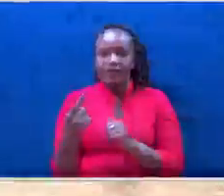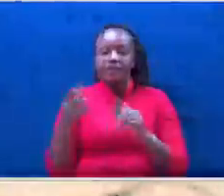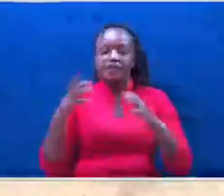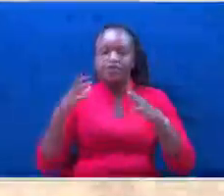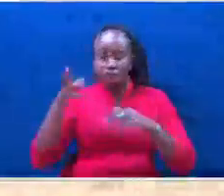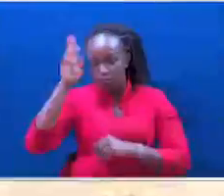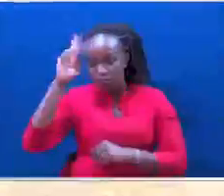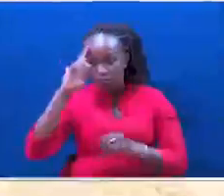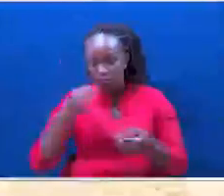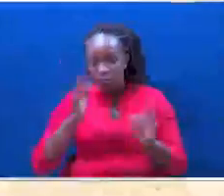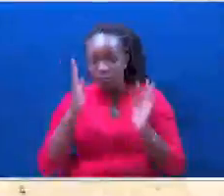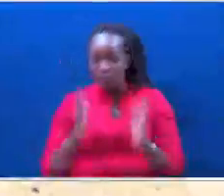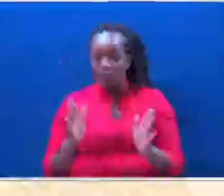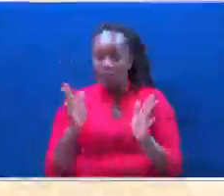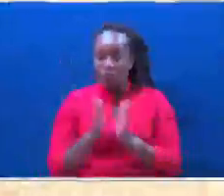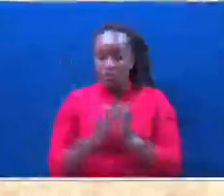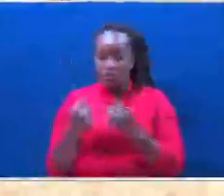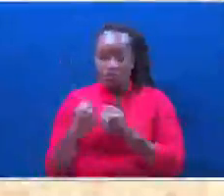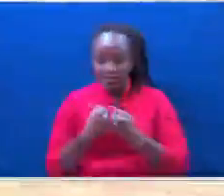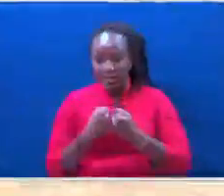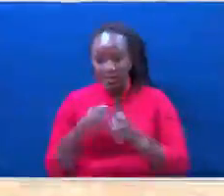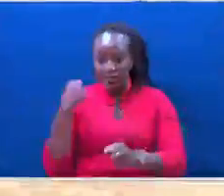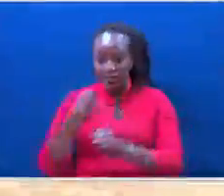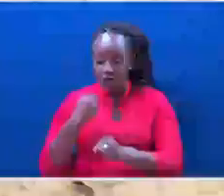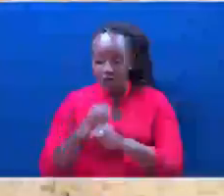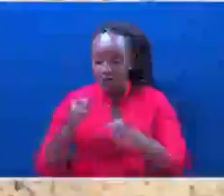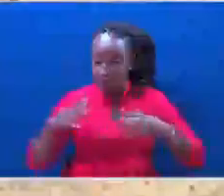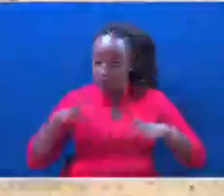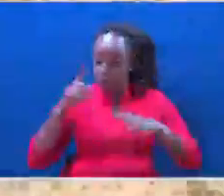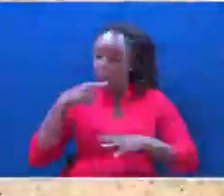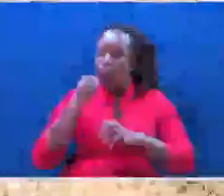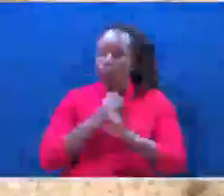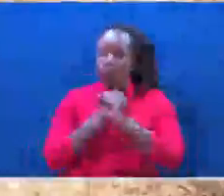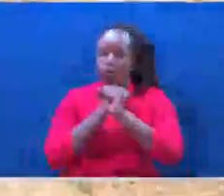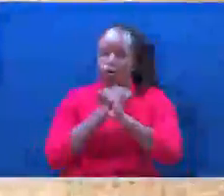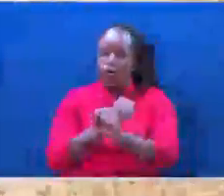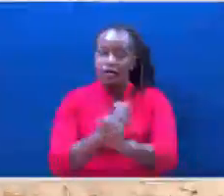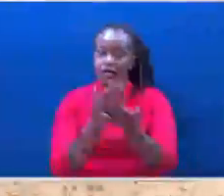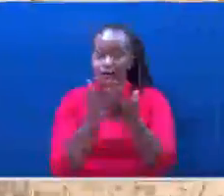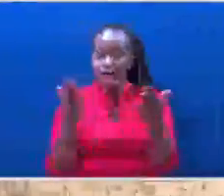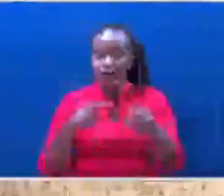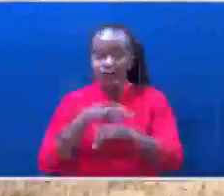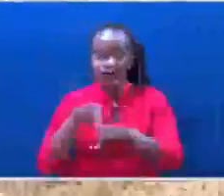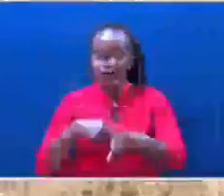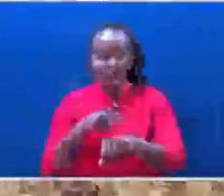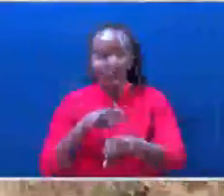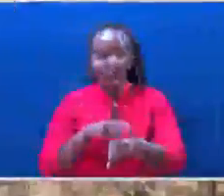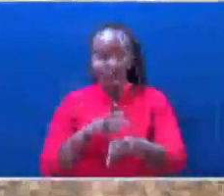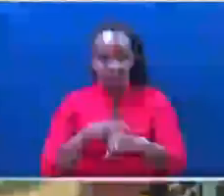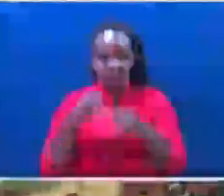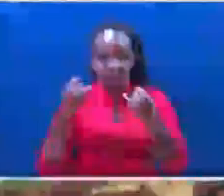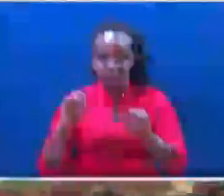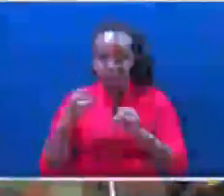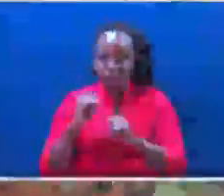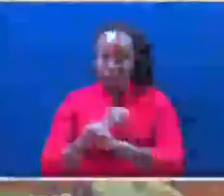most challenging assignment are those that protect the rhinos for a 24-hour period. They consist of the anti-poaching dog